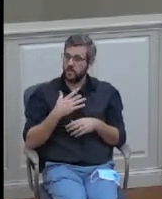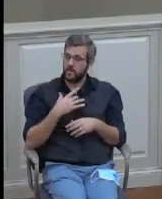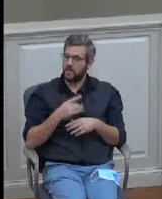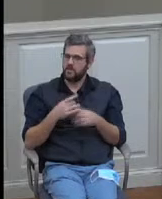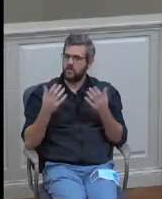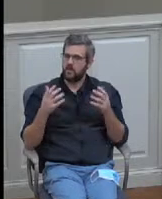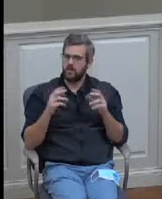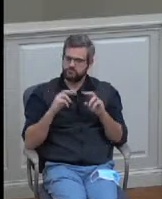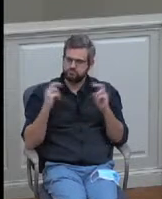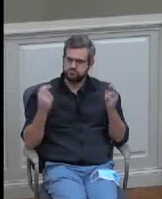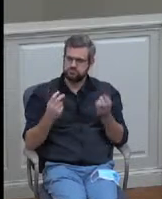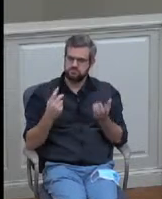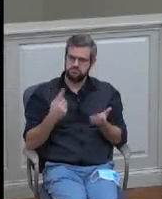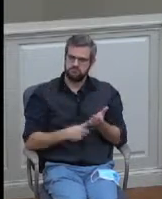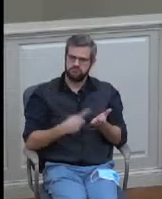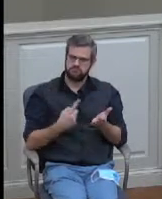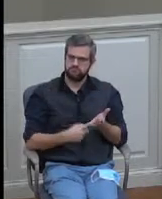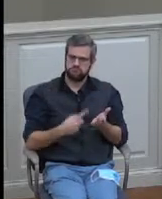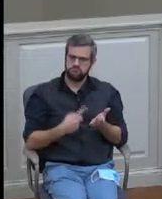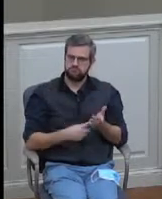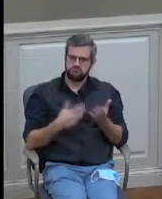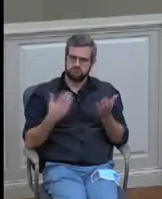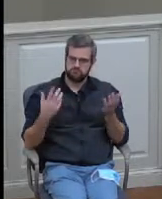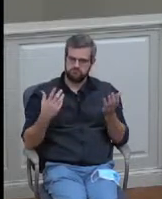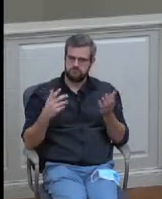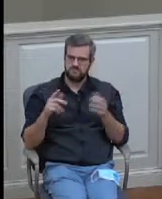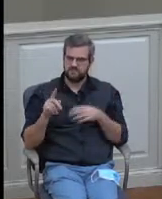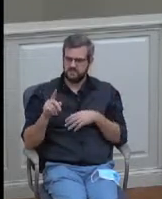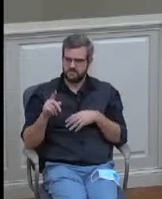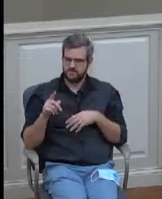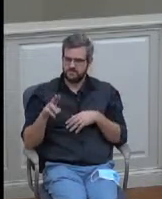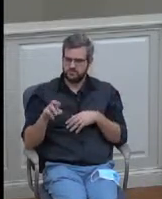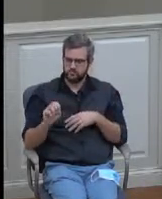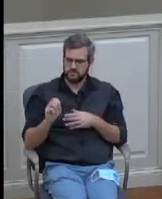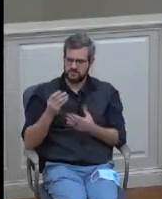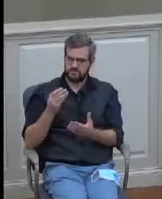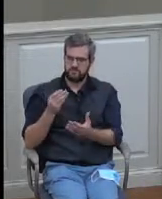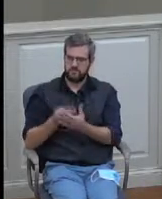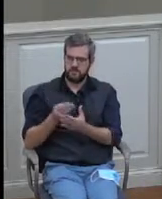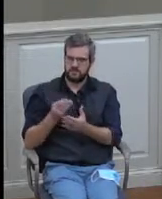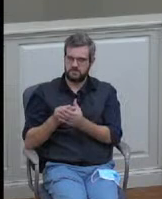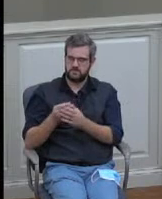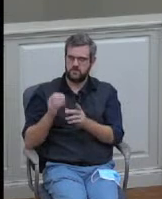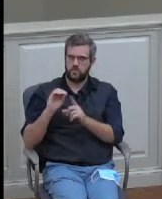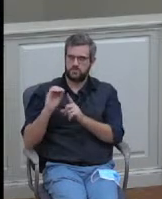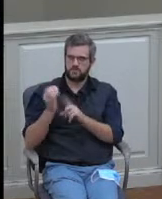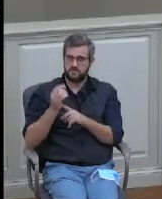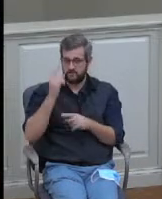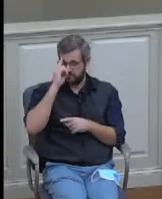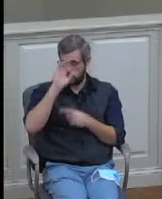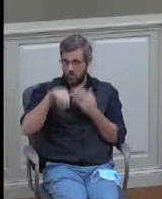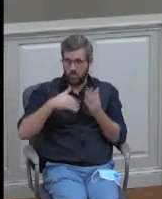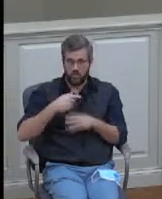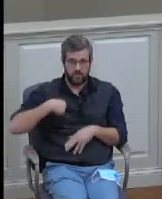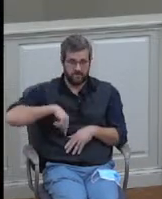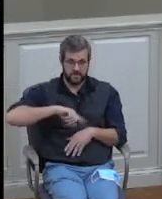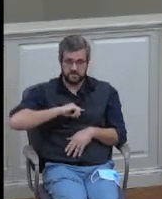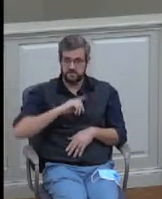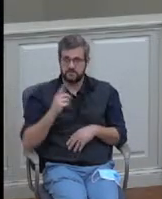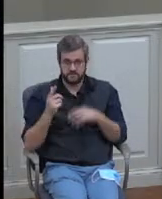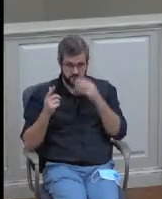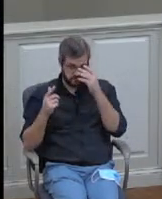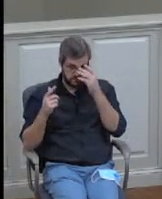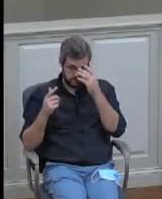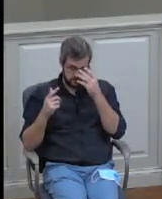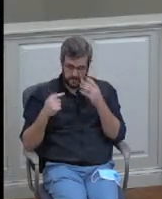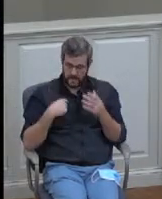down and talk about really a pre-budget orientation for all of us. We've cycled